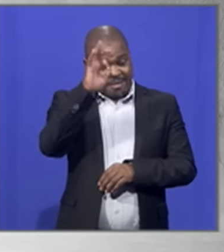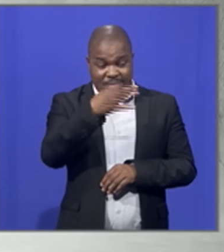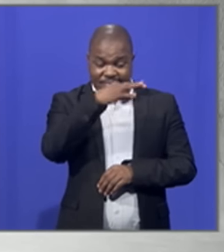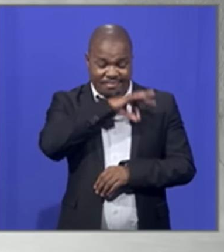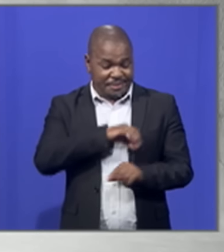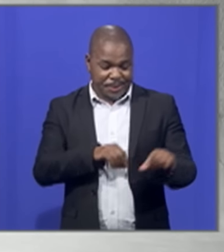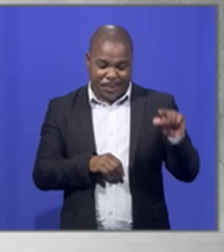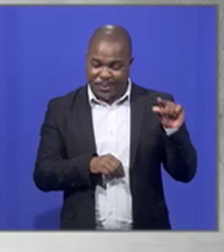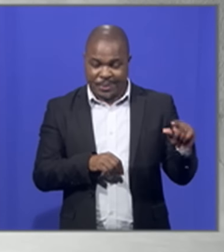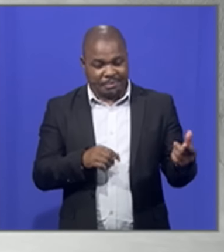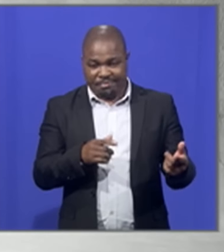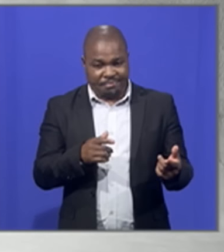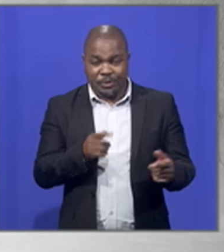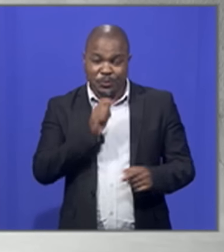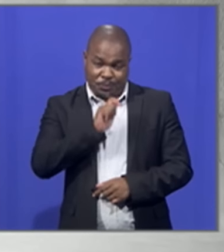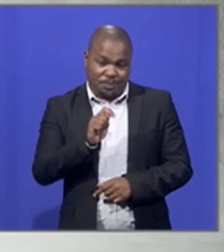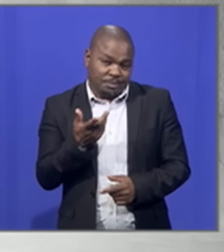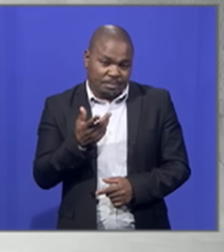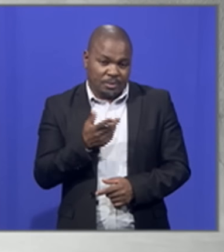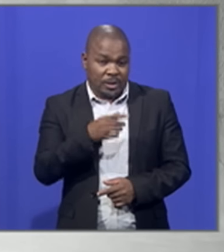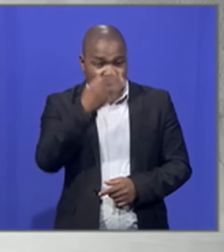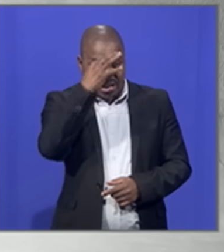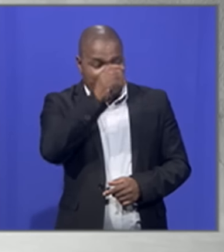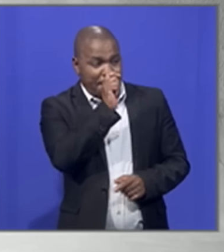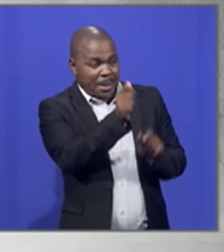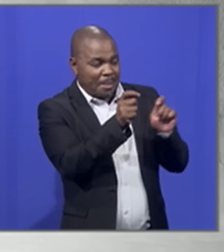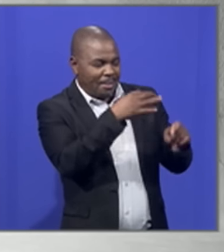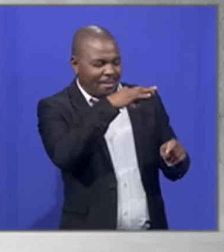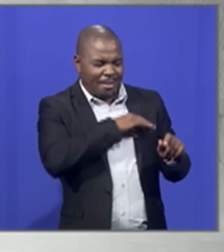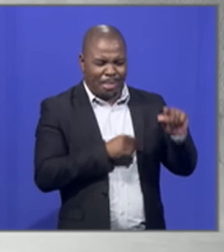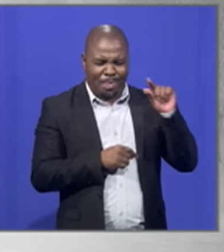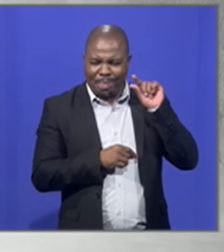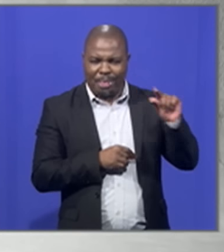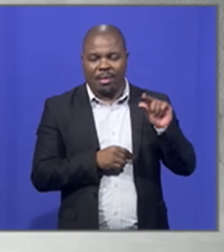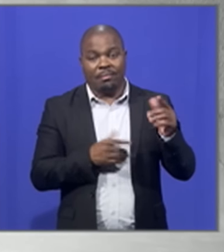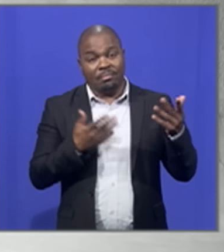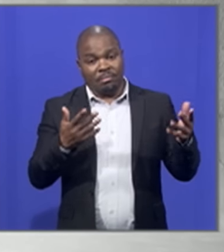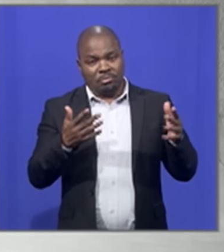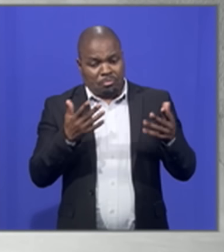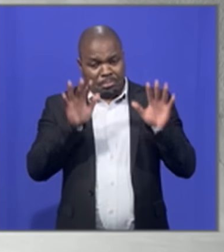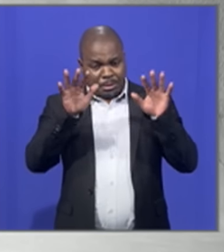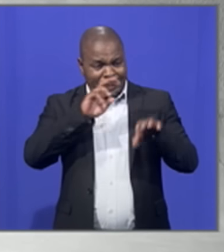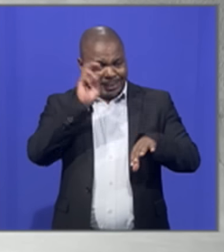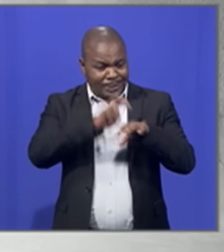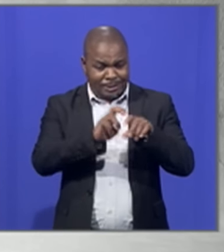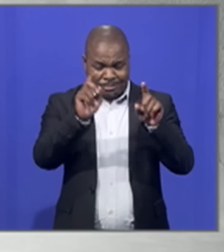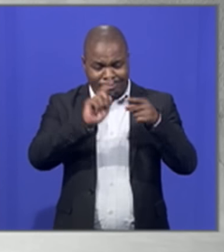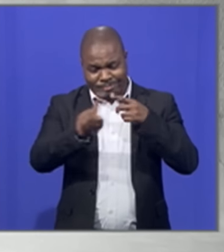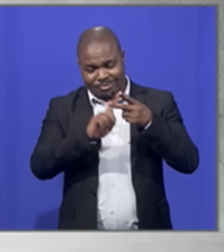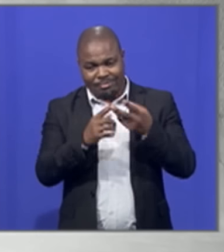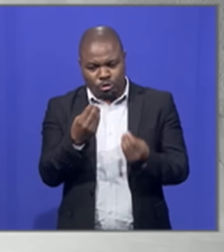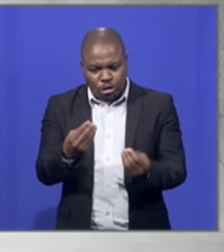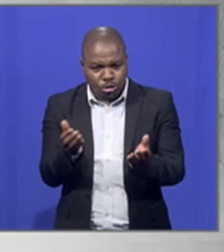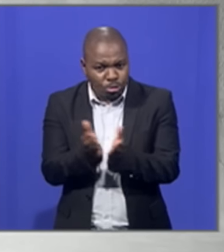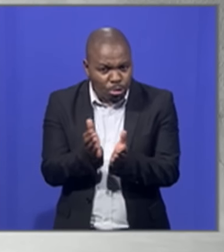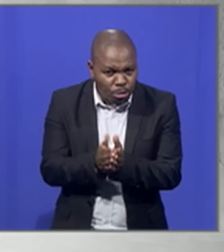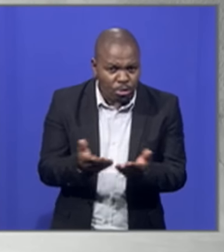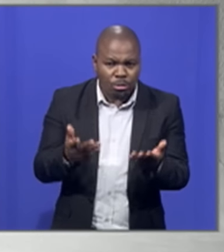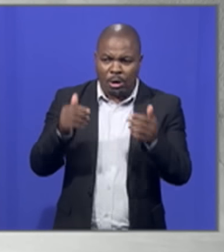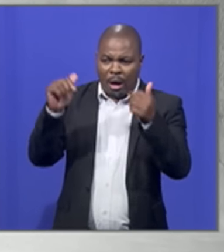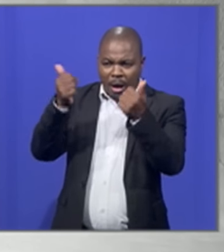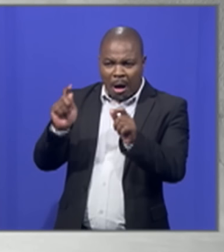away gore puso e patela batho madi a manyane tota. Ene batho re na le ditlhoko bana ba ya dikolong